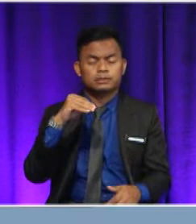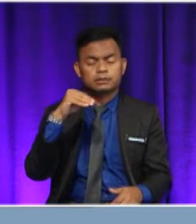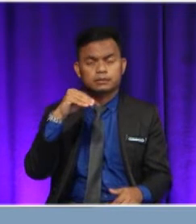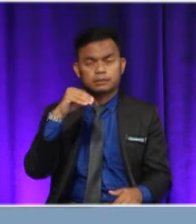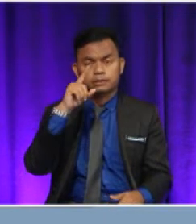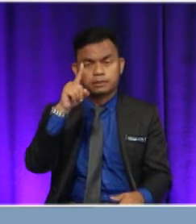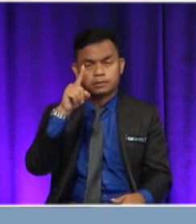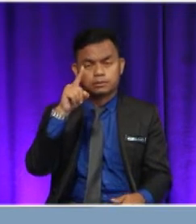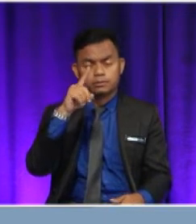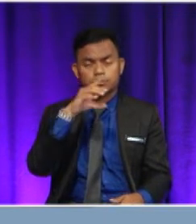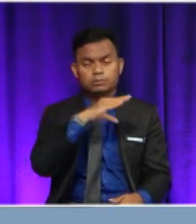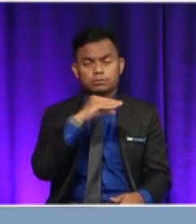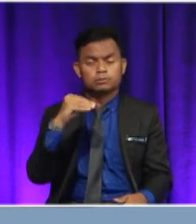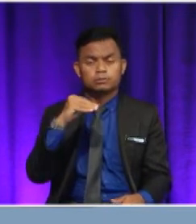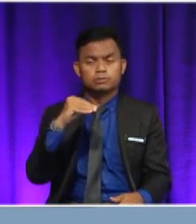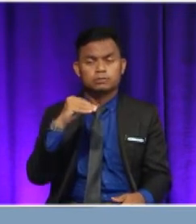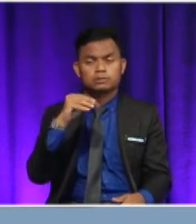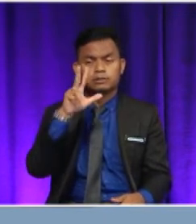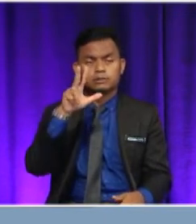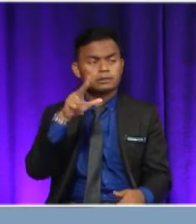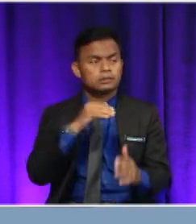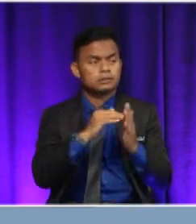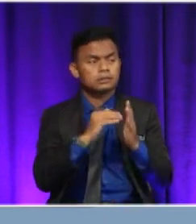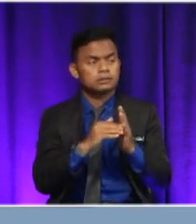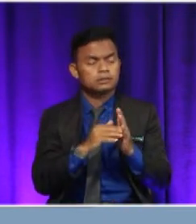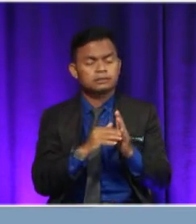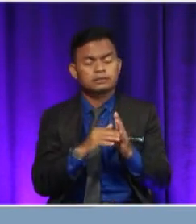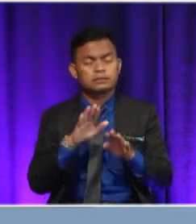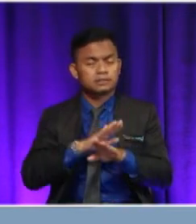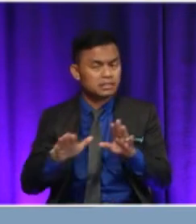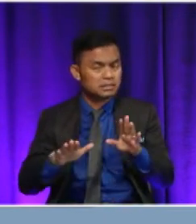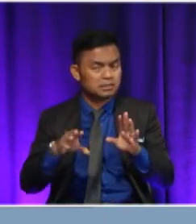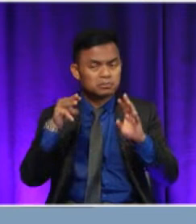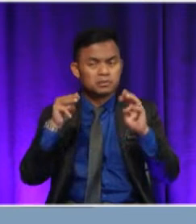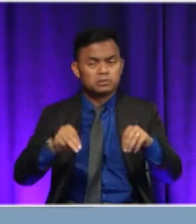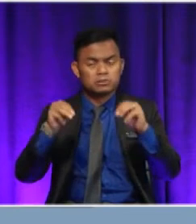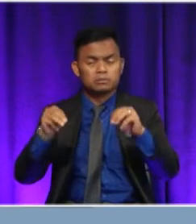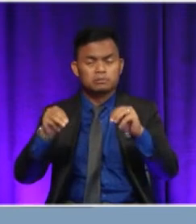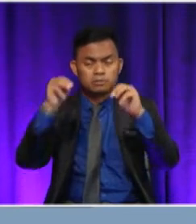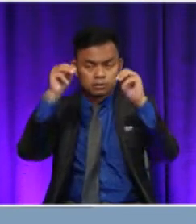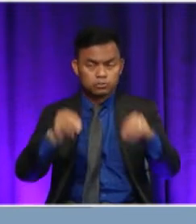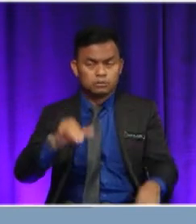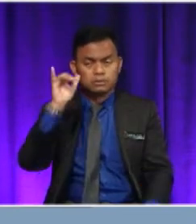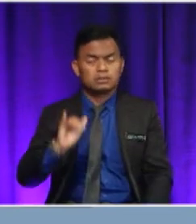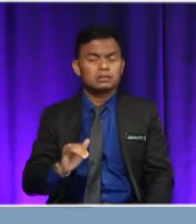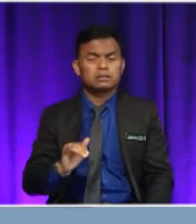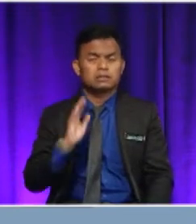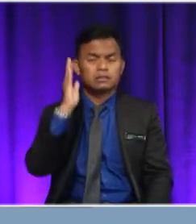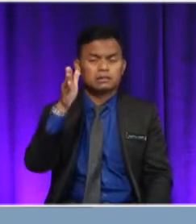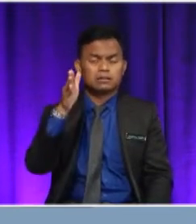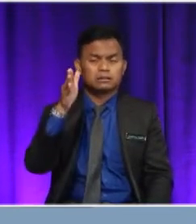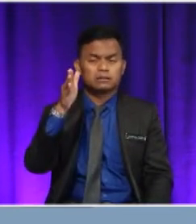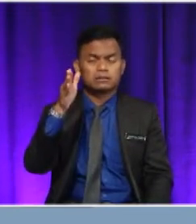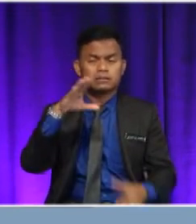is stated that they said there was no way any human could survive such a long and dangerous journey. And I believe